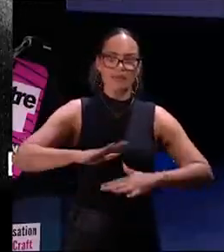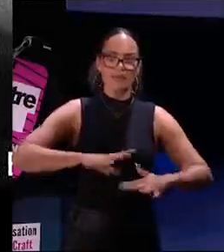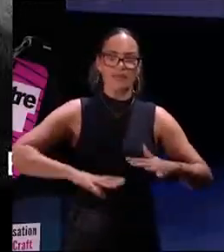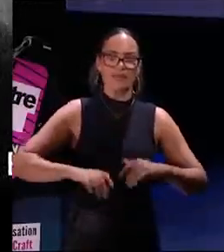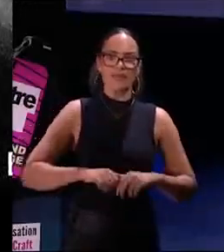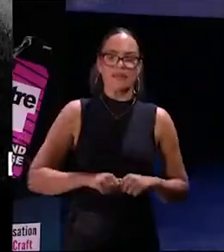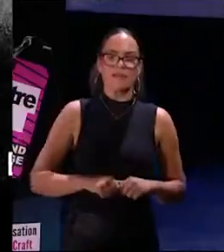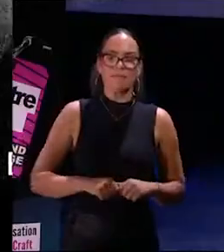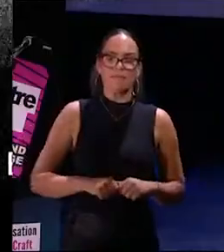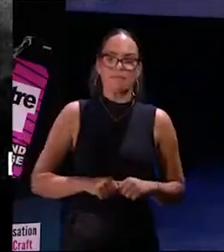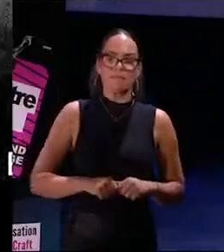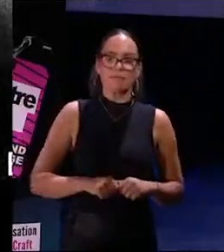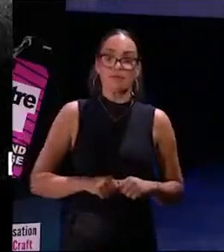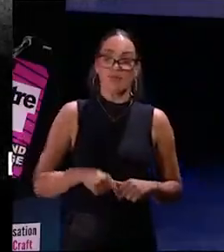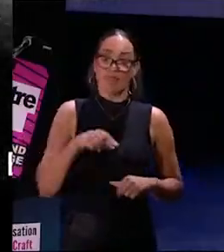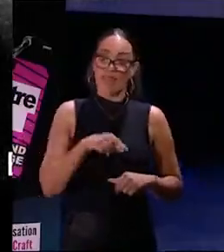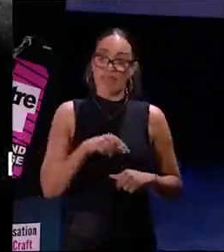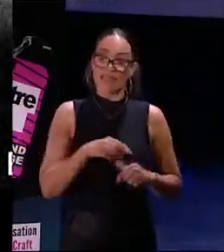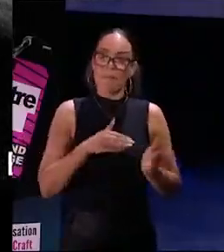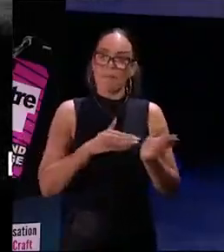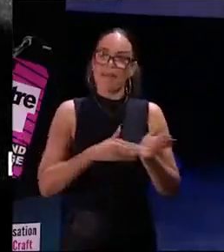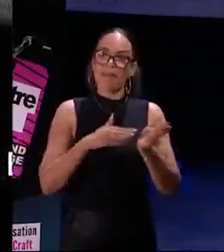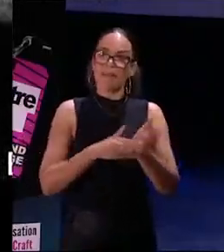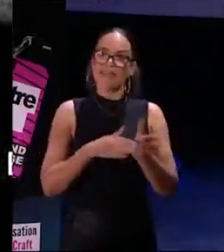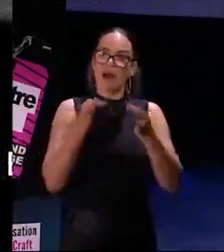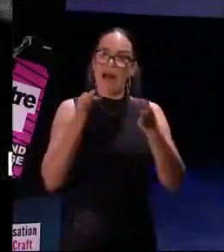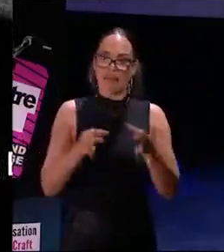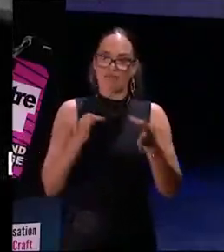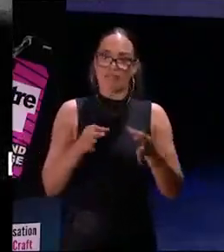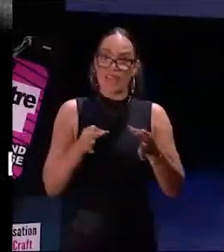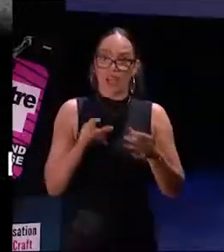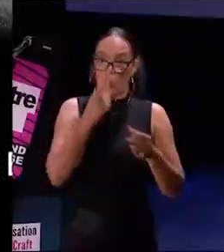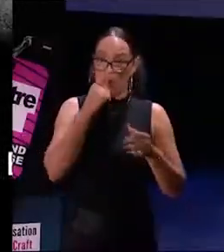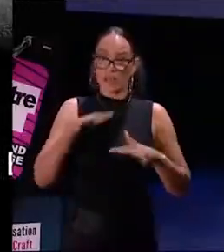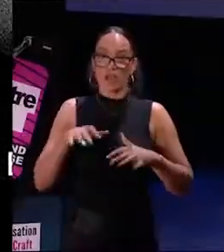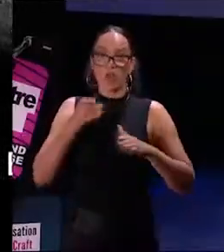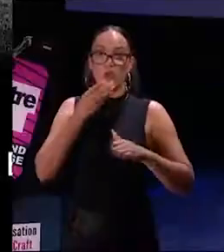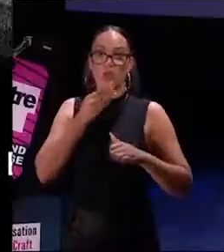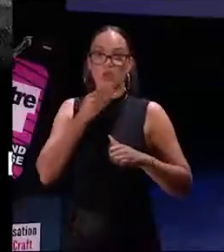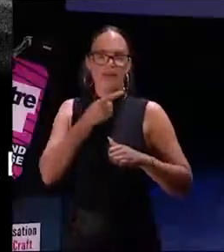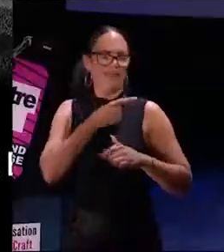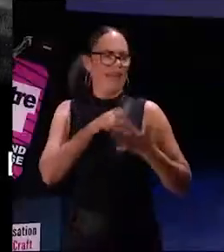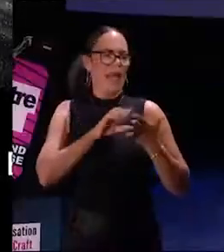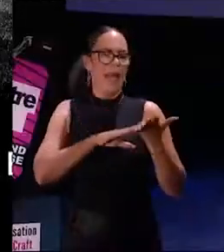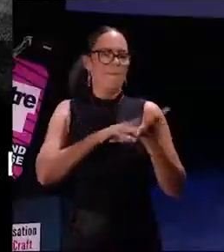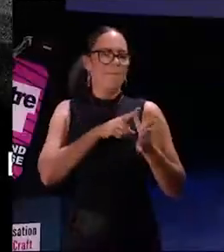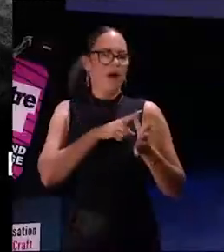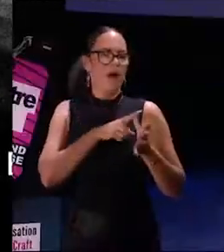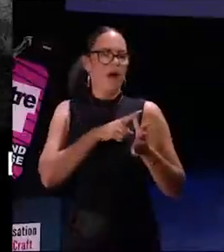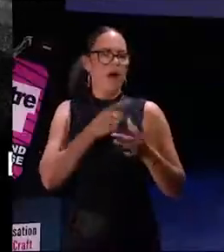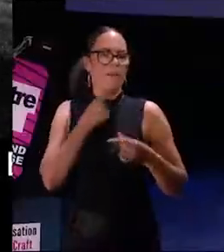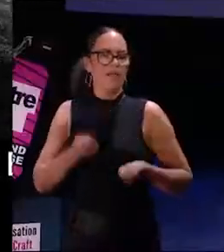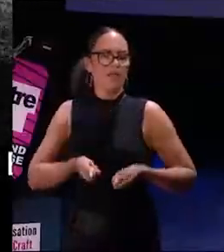that detail in millimeter accuracy, you can then start using it for some of the things that Emma mentioned in terms of automation